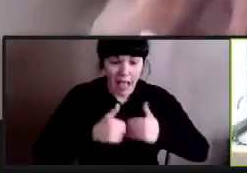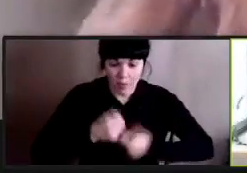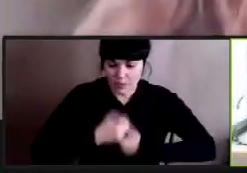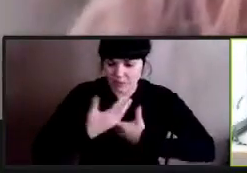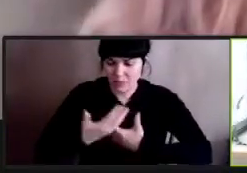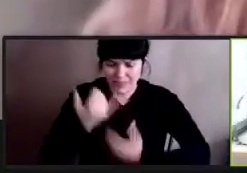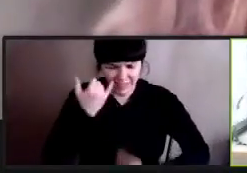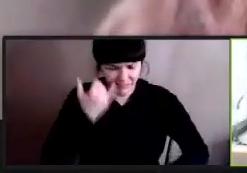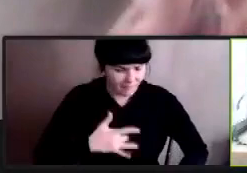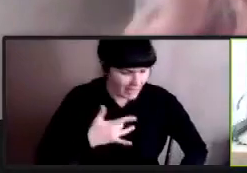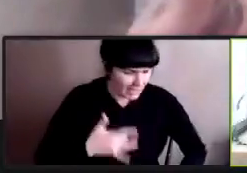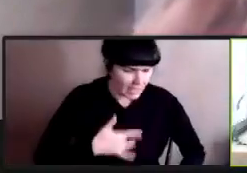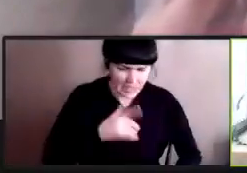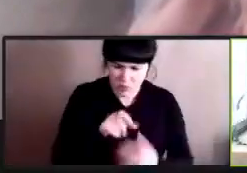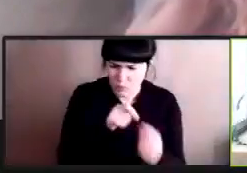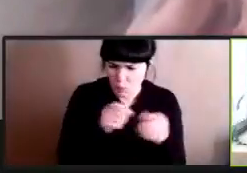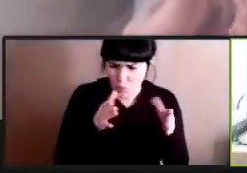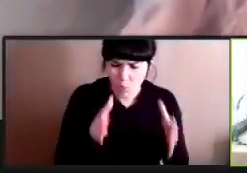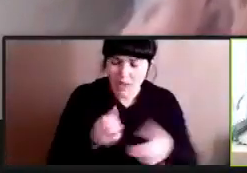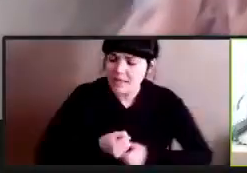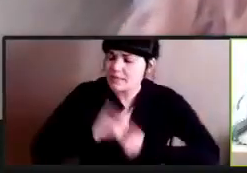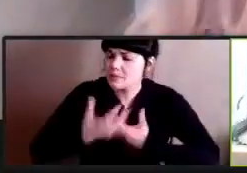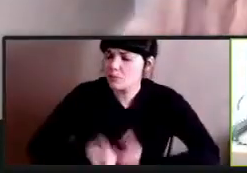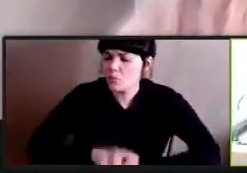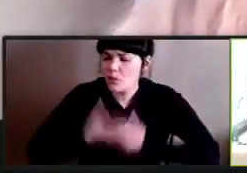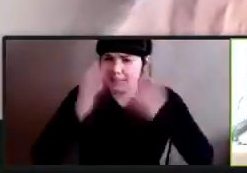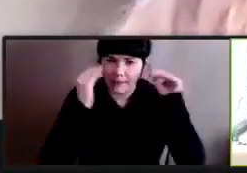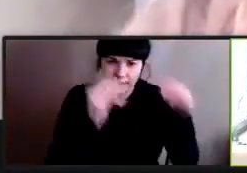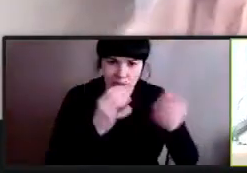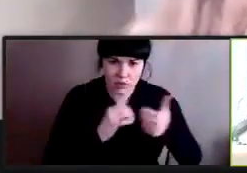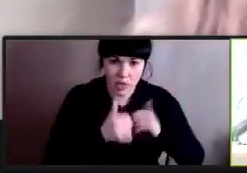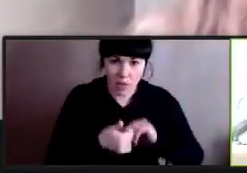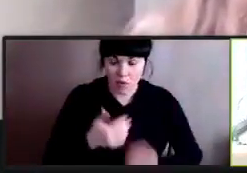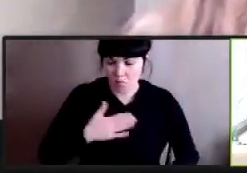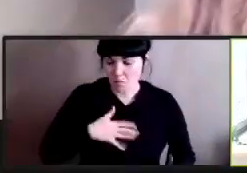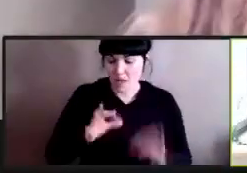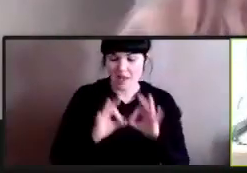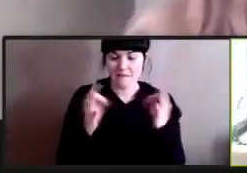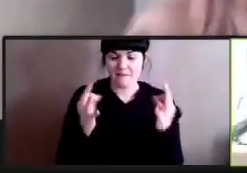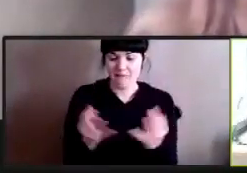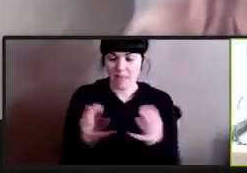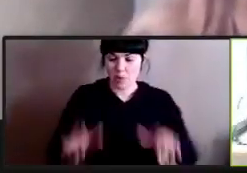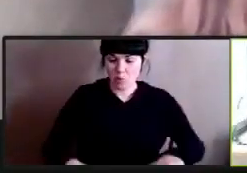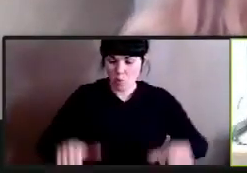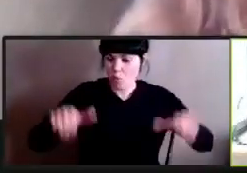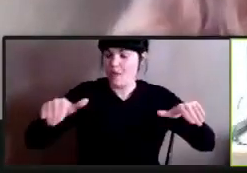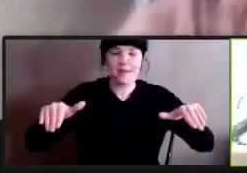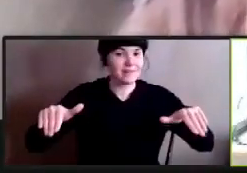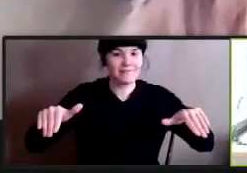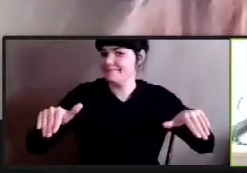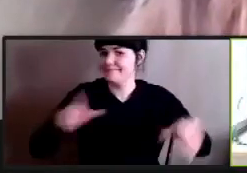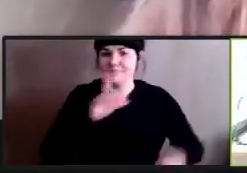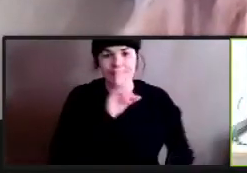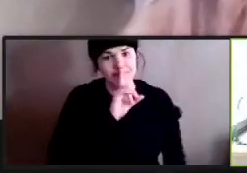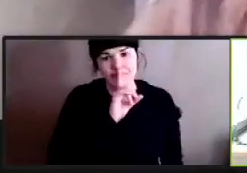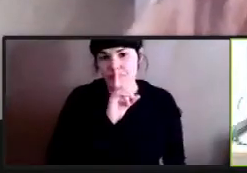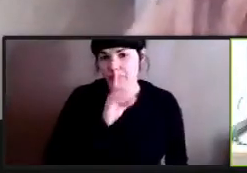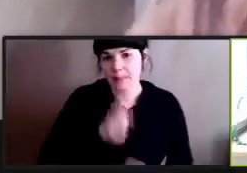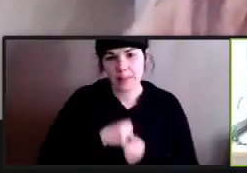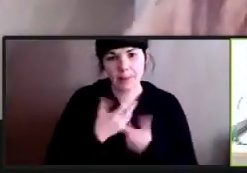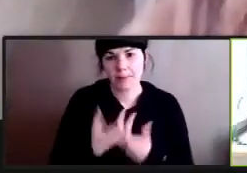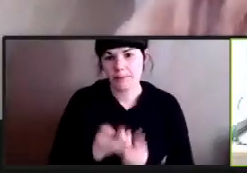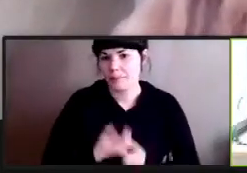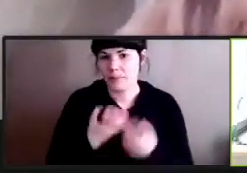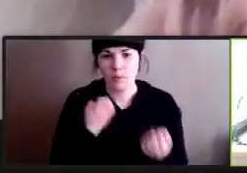someone, I grew up in a family where we didn't have those conversations. Those things weren't happening. So I had to learn those skills as an adult, and they're not